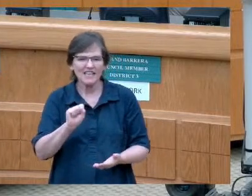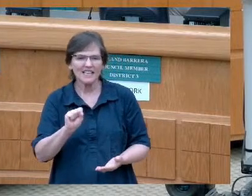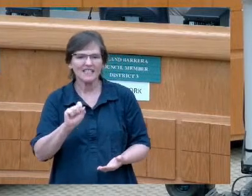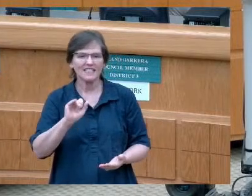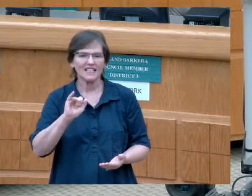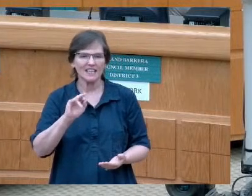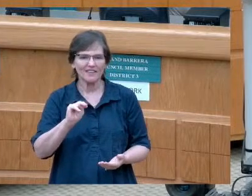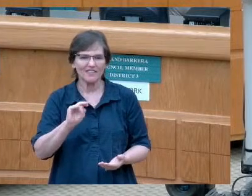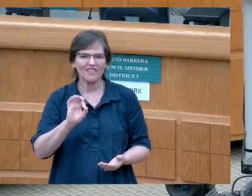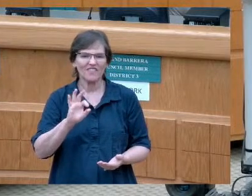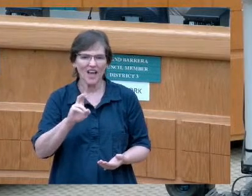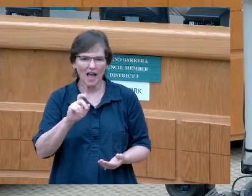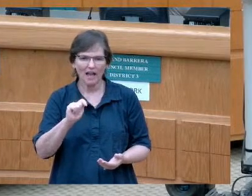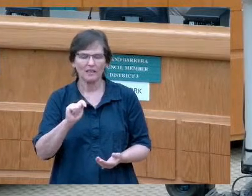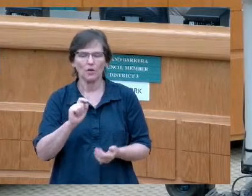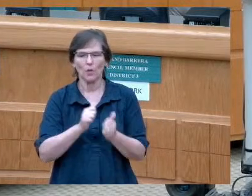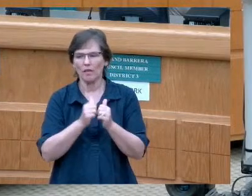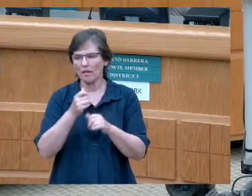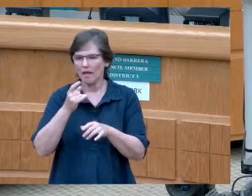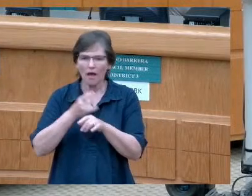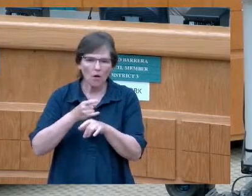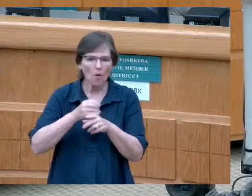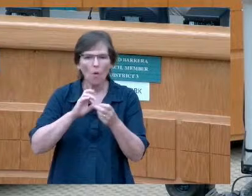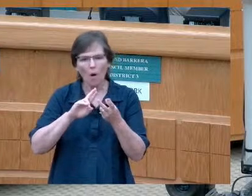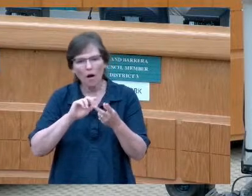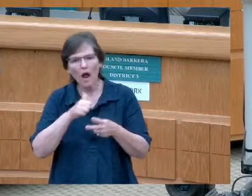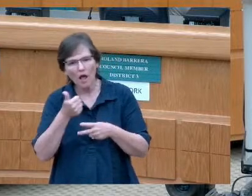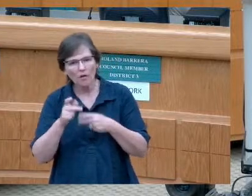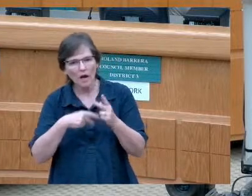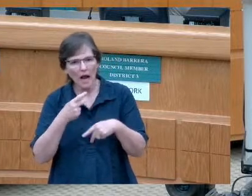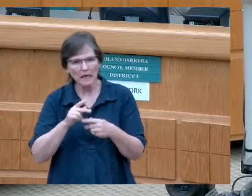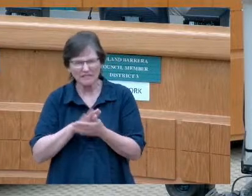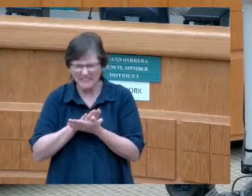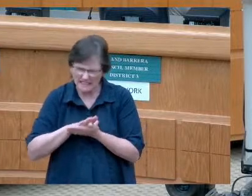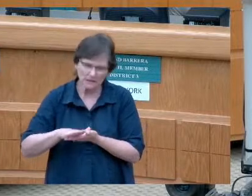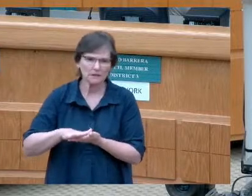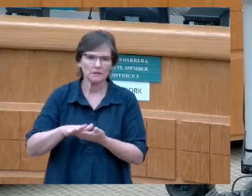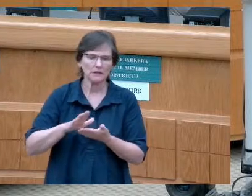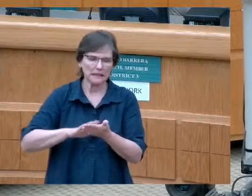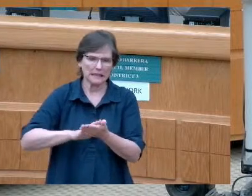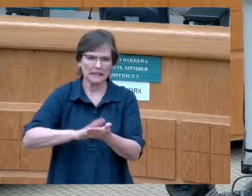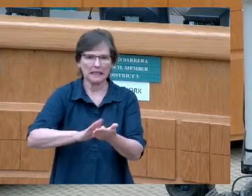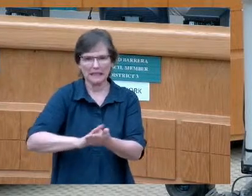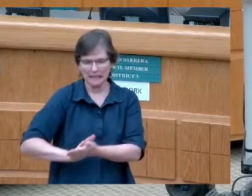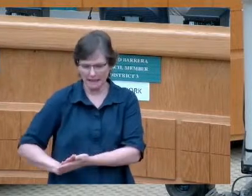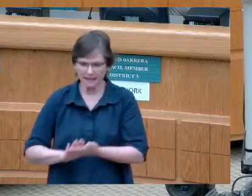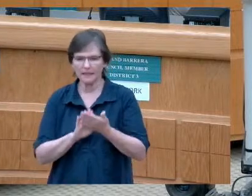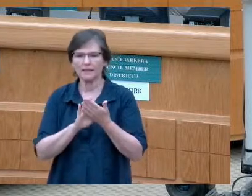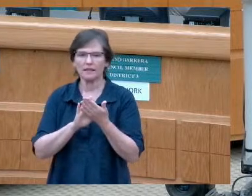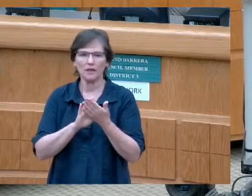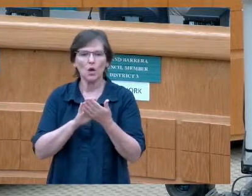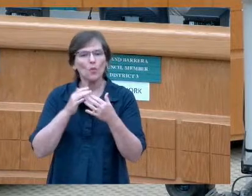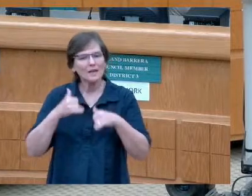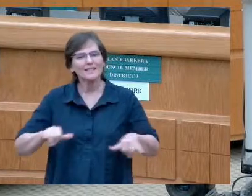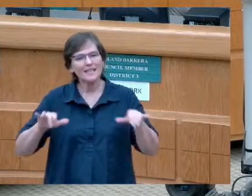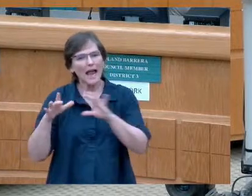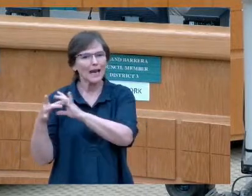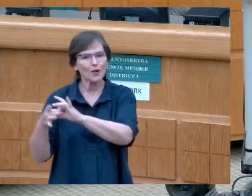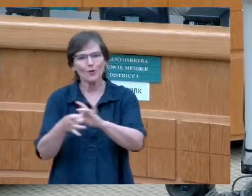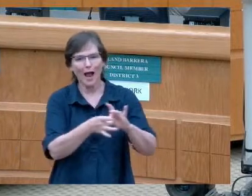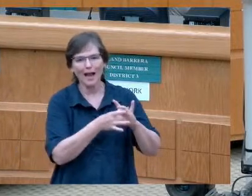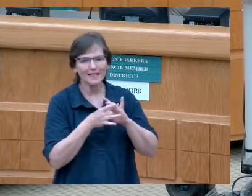the vaccine is available. Stay strong. We're almost there. Stay united, and as always, stay informed.